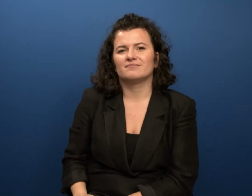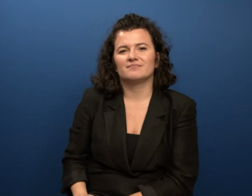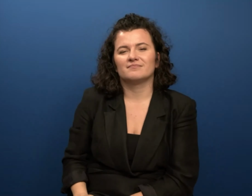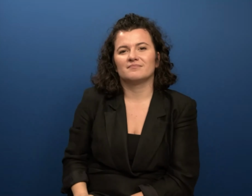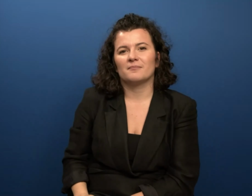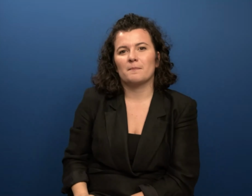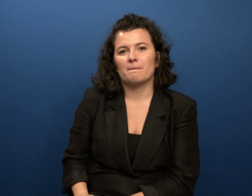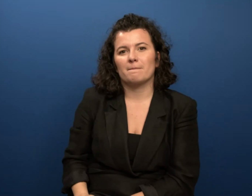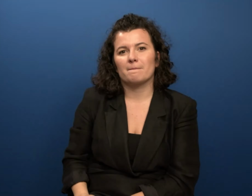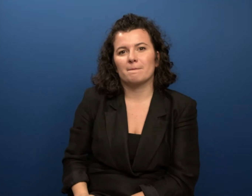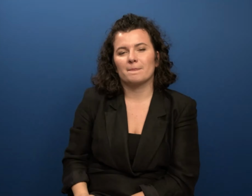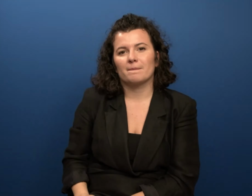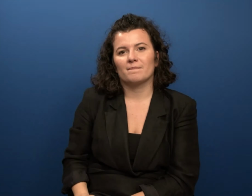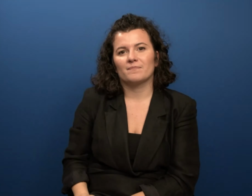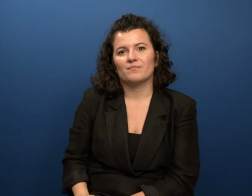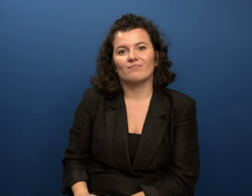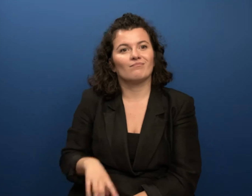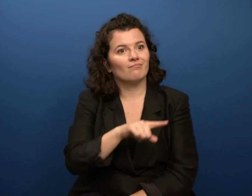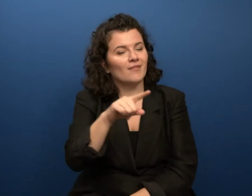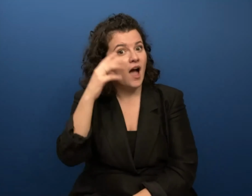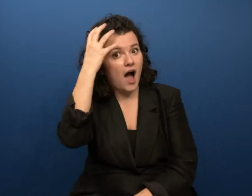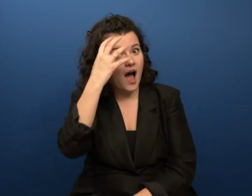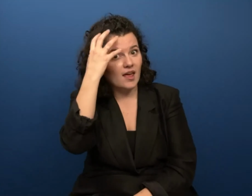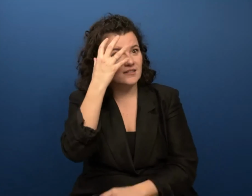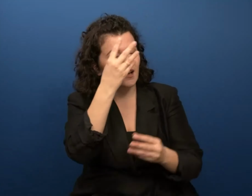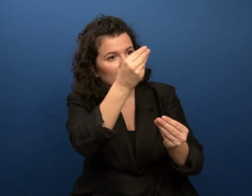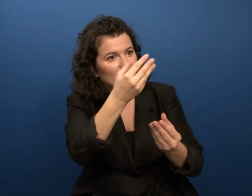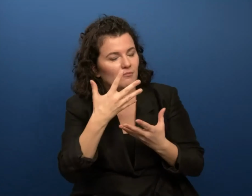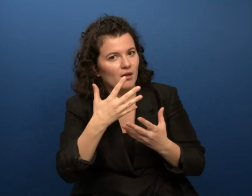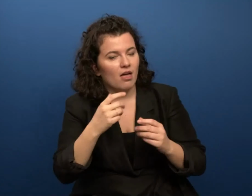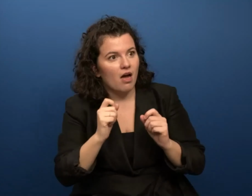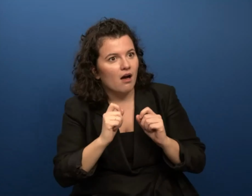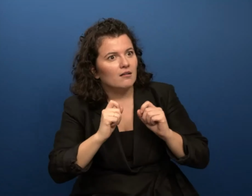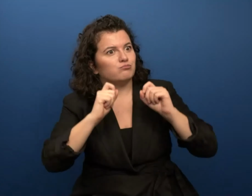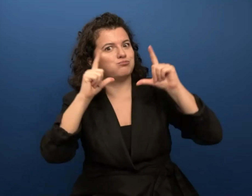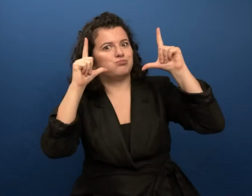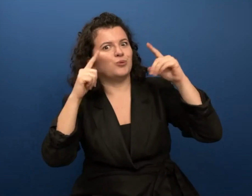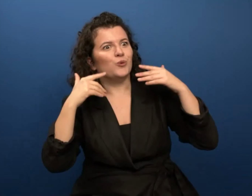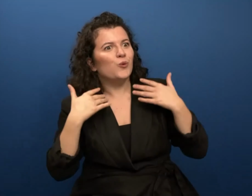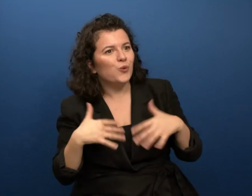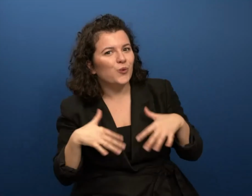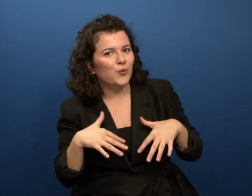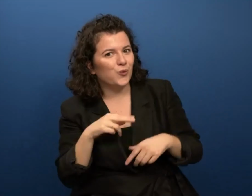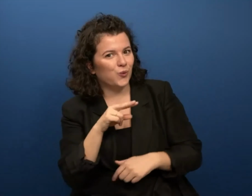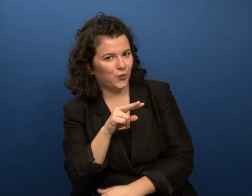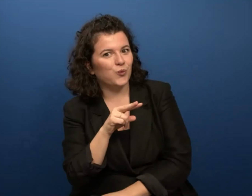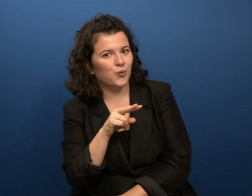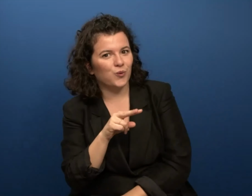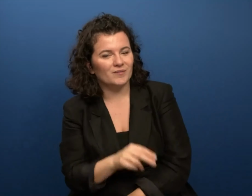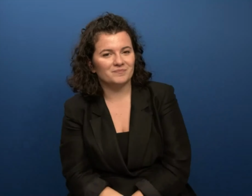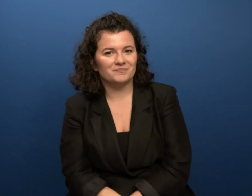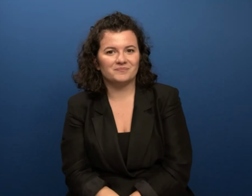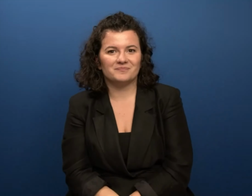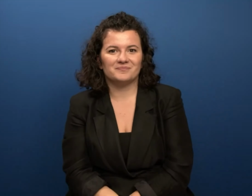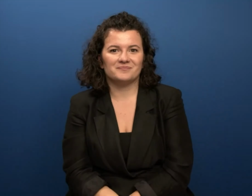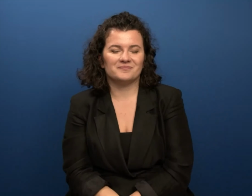I'm really enlightened by what Alexander has shared, and